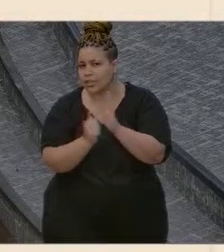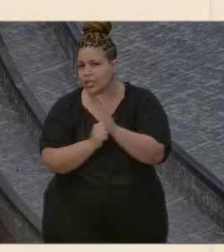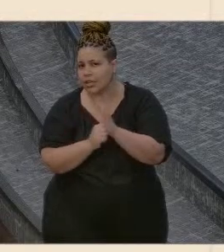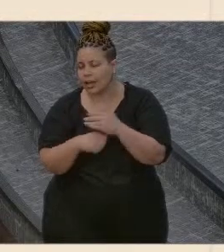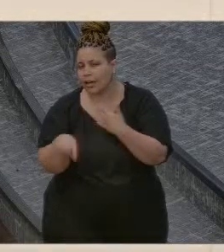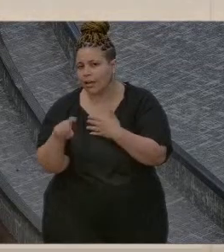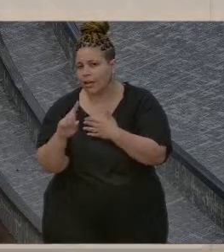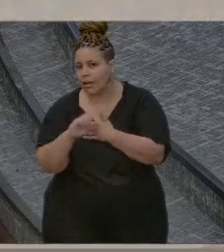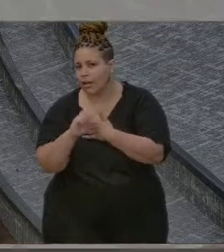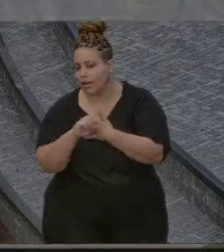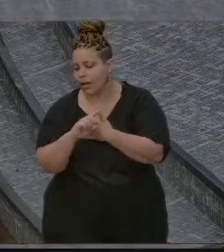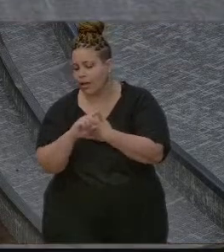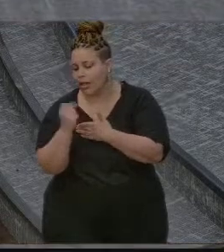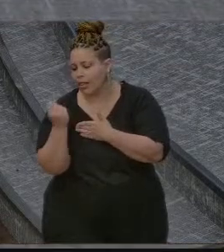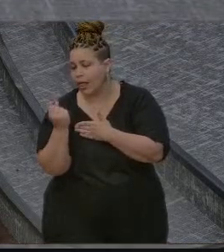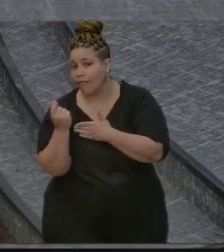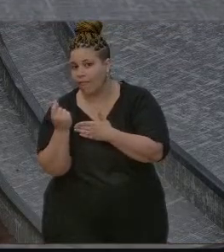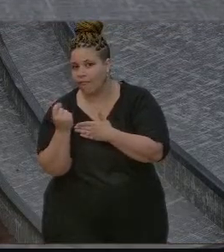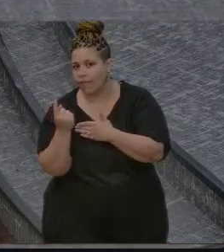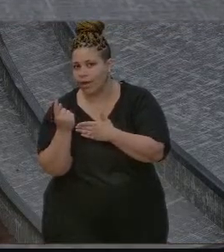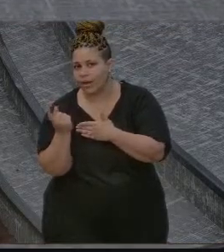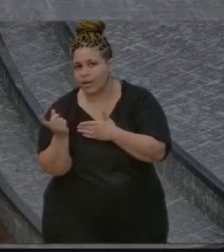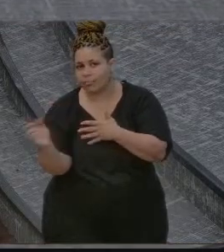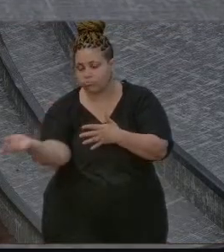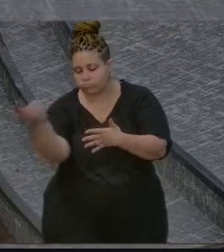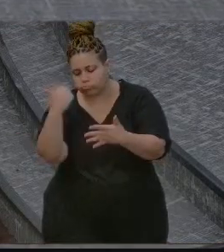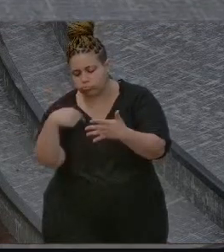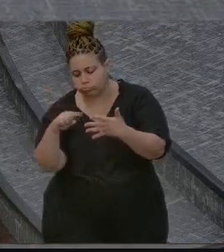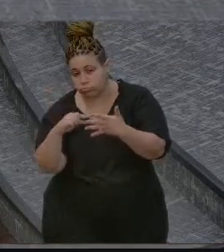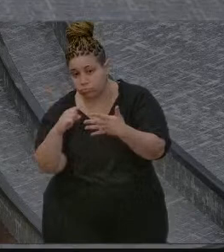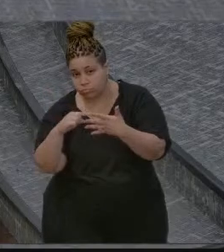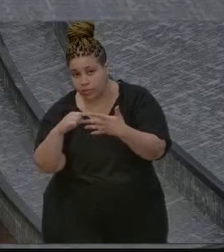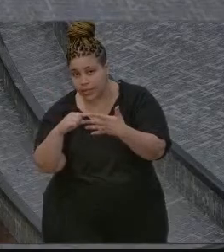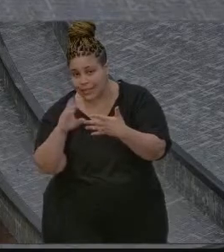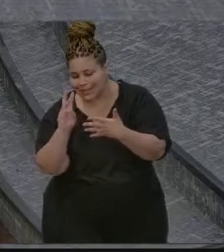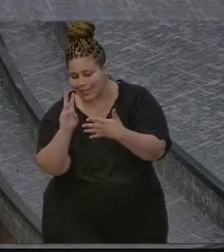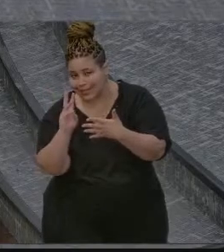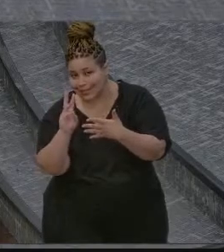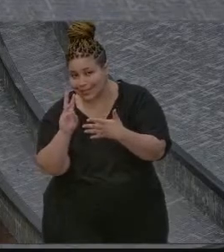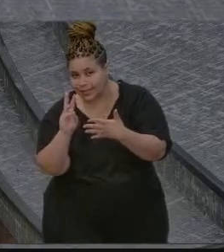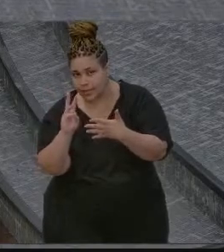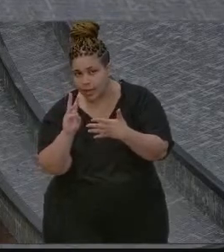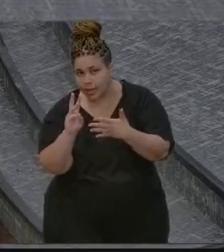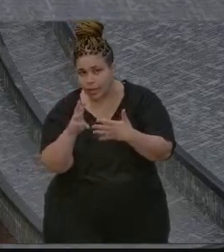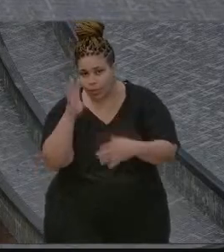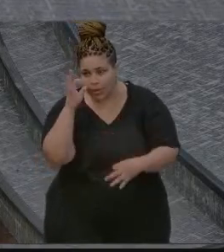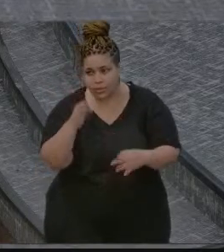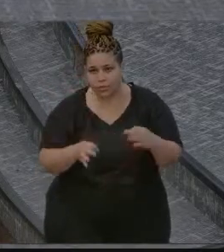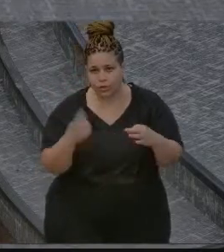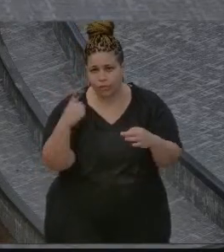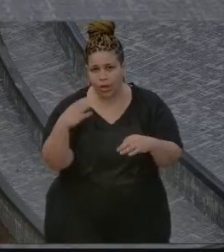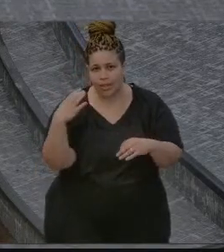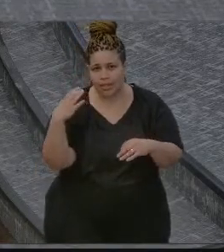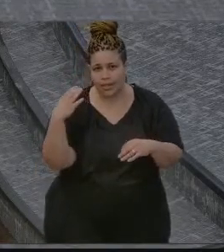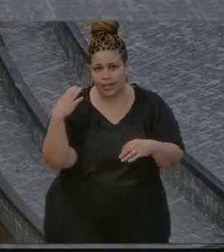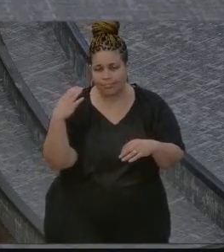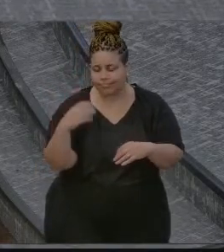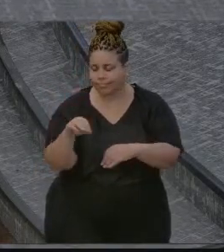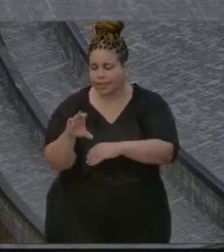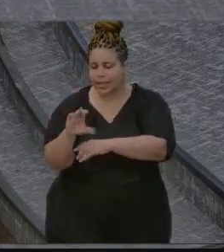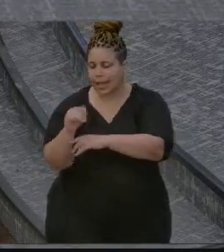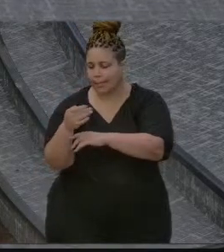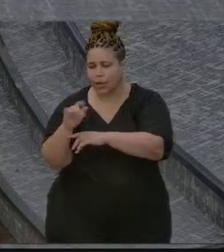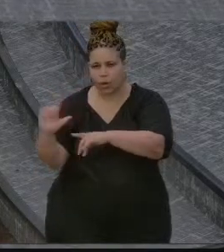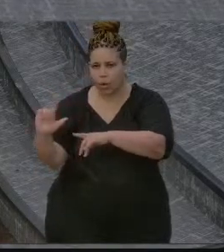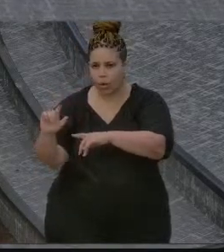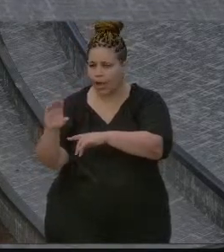11, number 6 under that item is the resolution for the capital outlay. You're Yes.